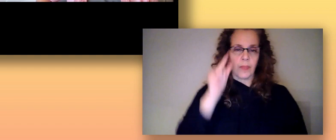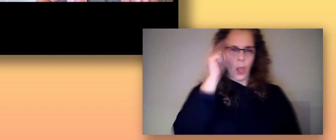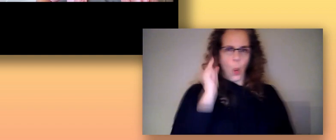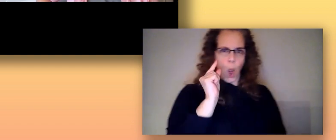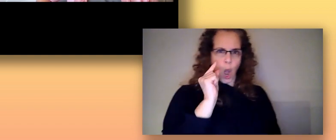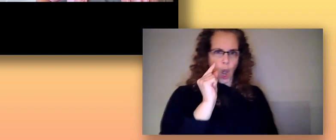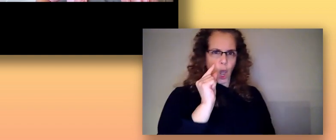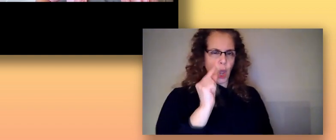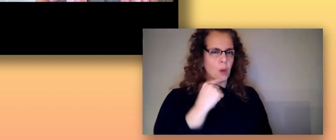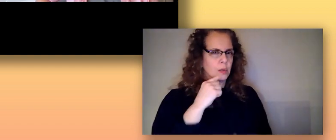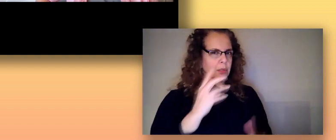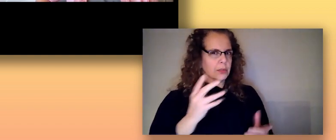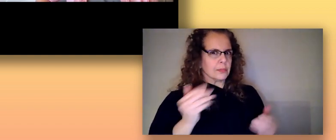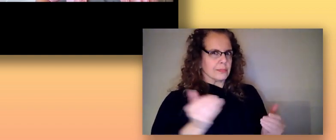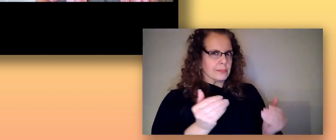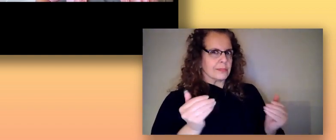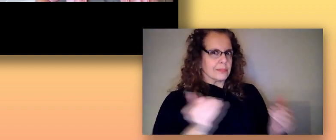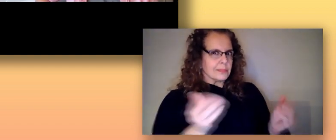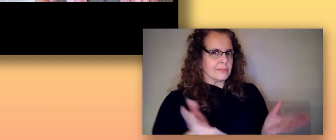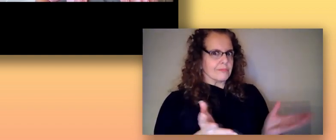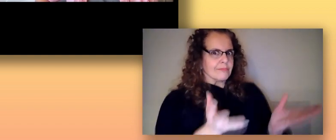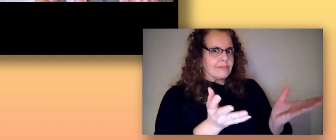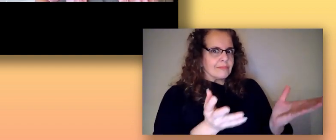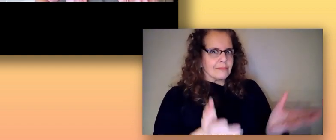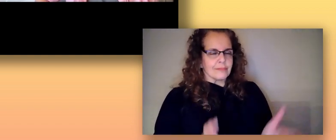no for an answer.